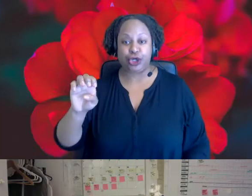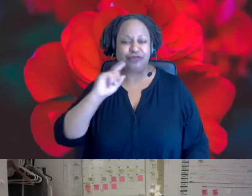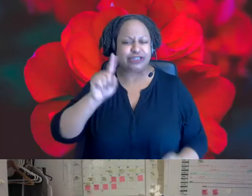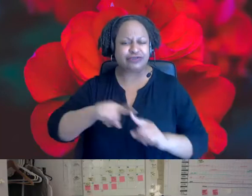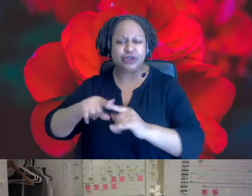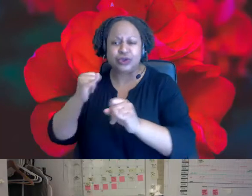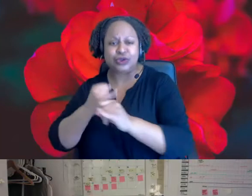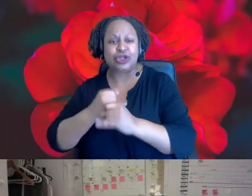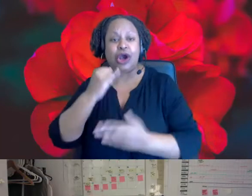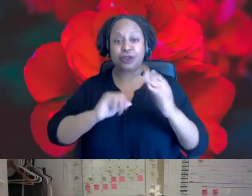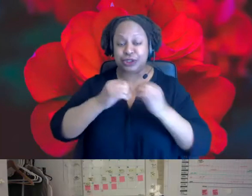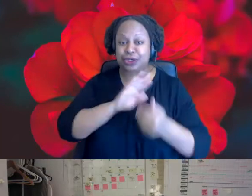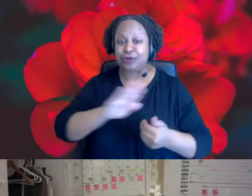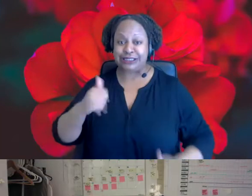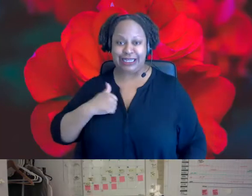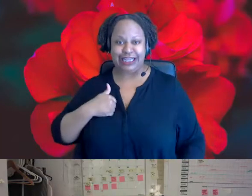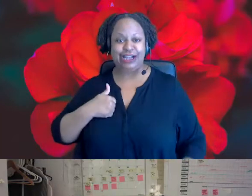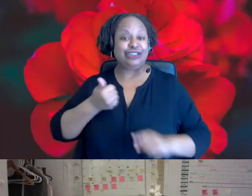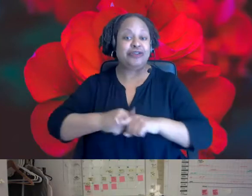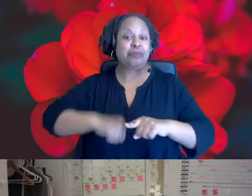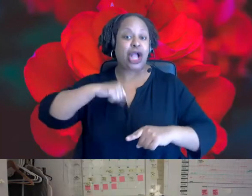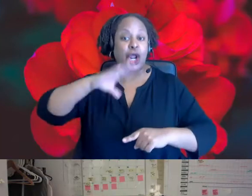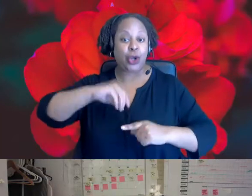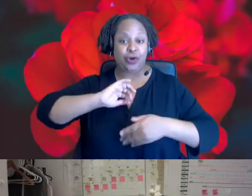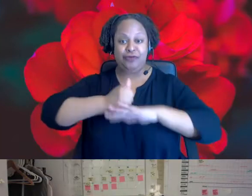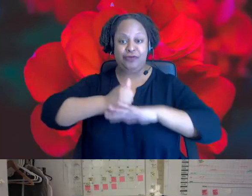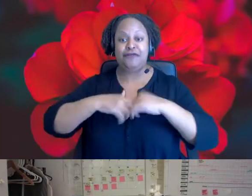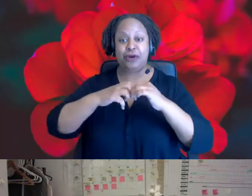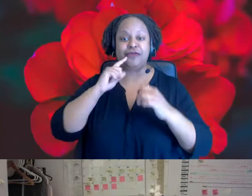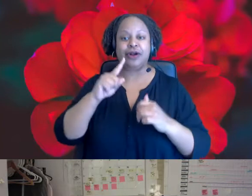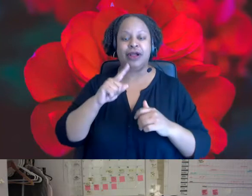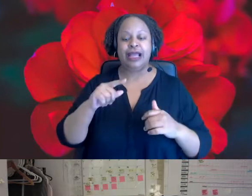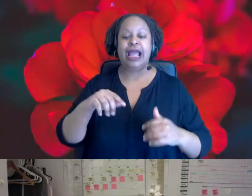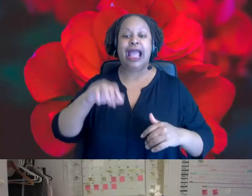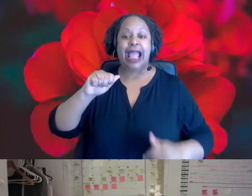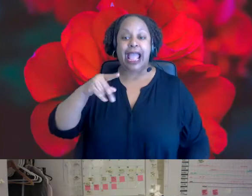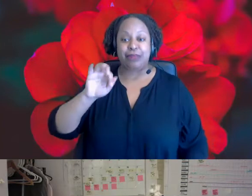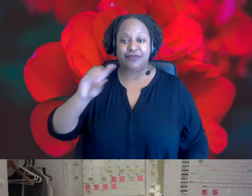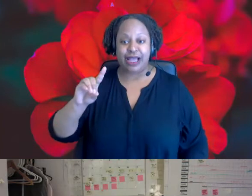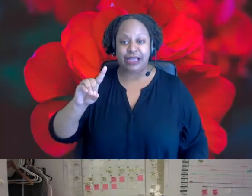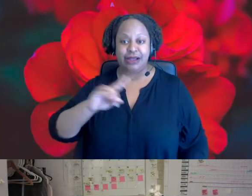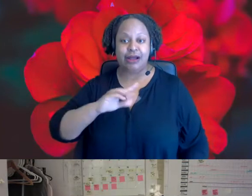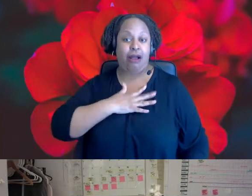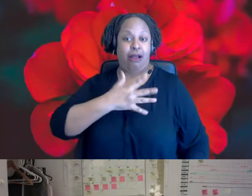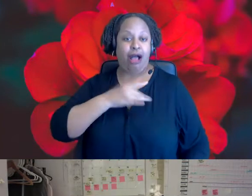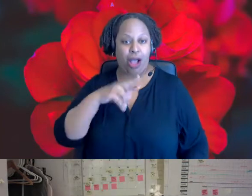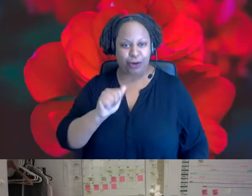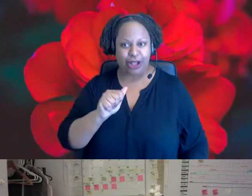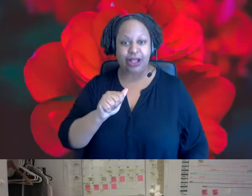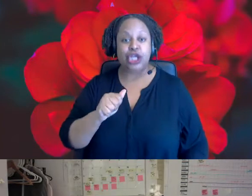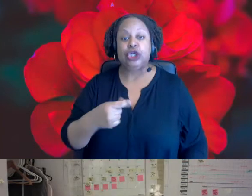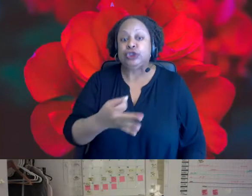is a proud co-founder of Amplified Opera. Upcoming appearances include Migrations and her debut with the Welsh National